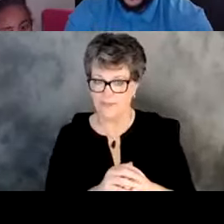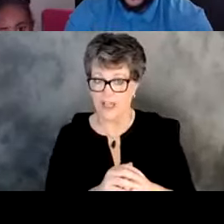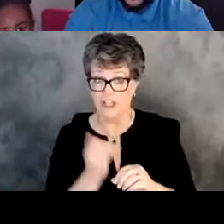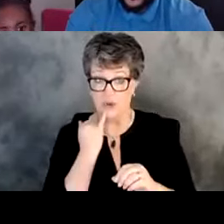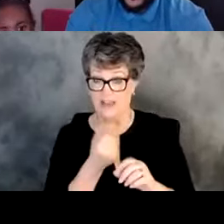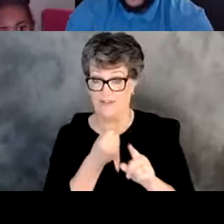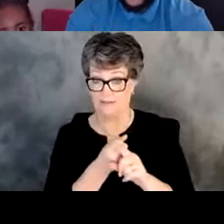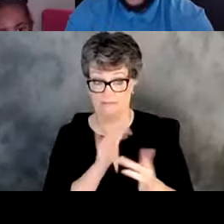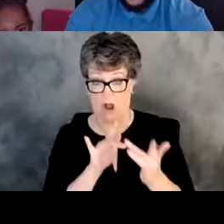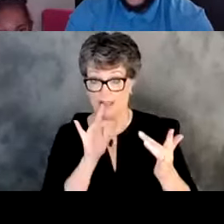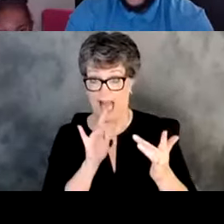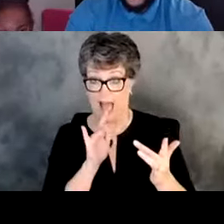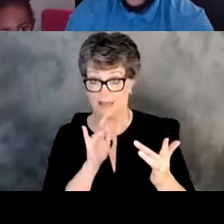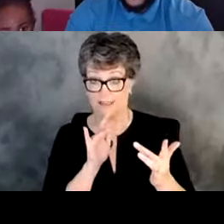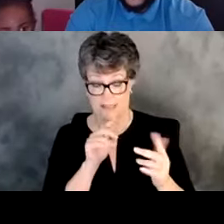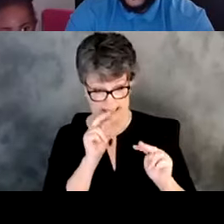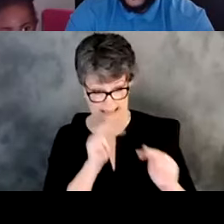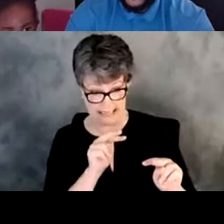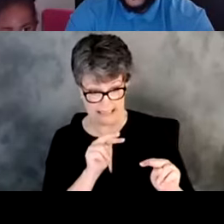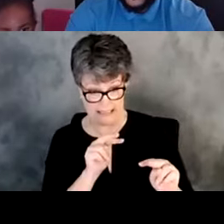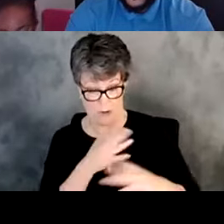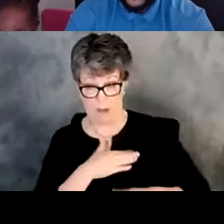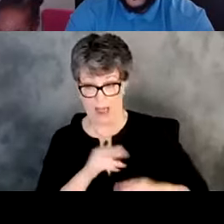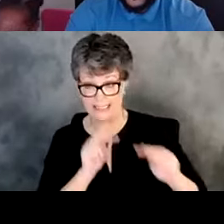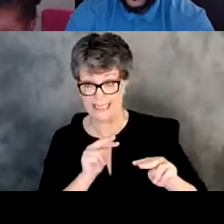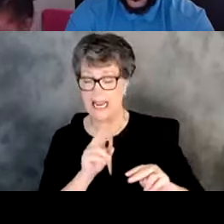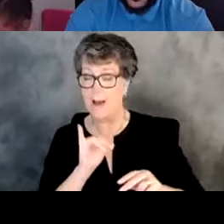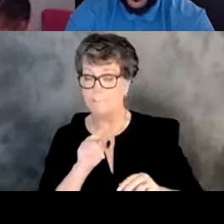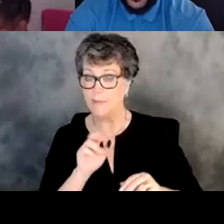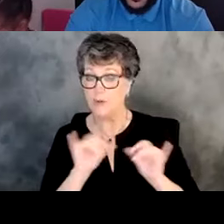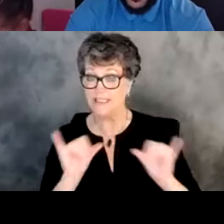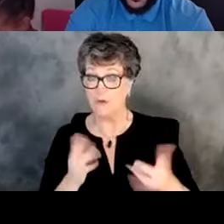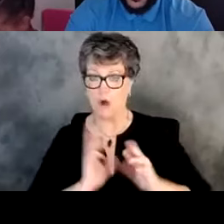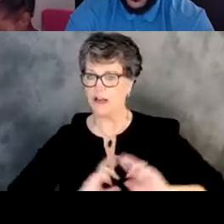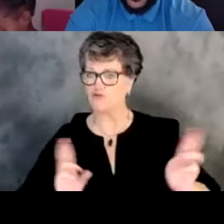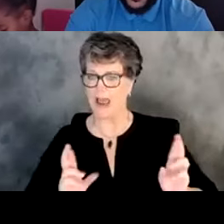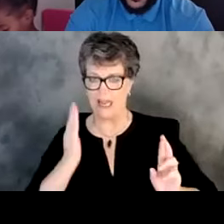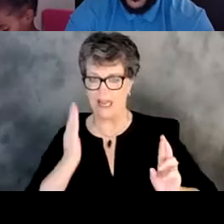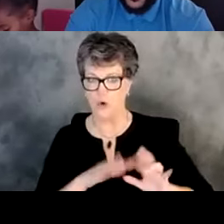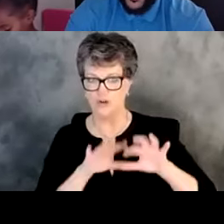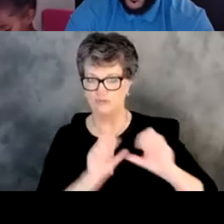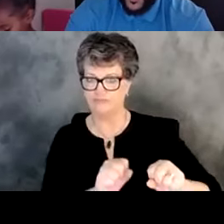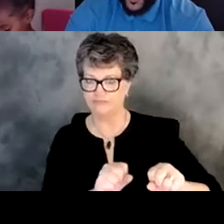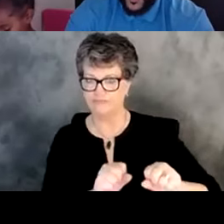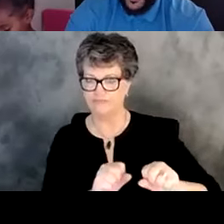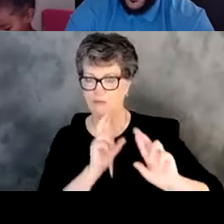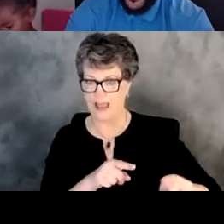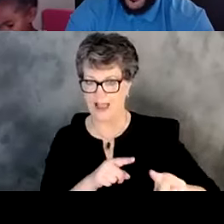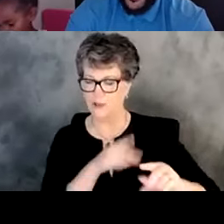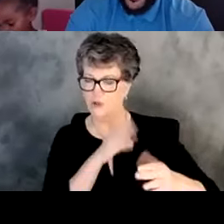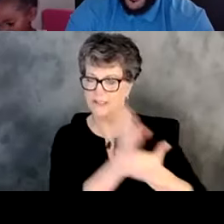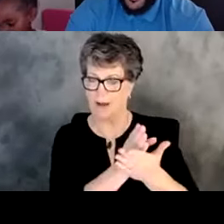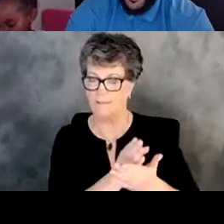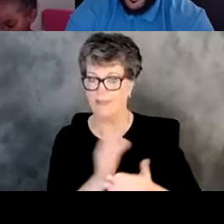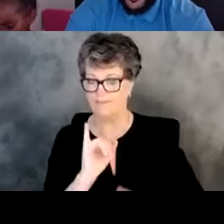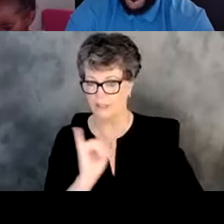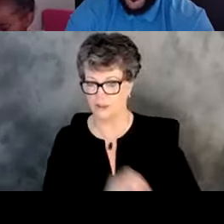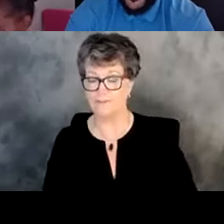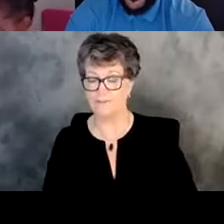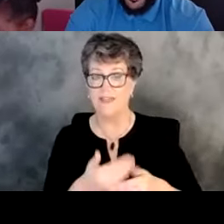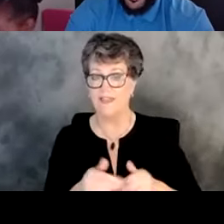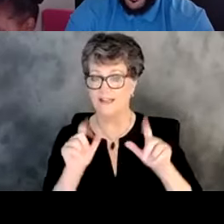into contact with that spike protein, your immune system is already primed and knows to react to stop the infection. Next